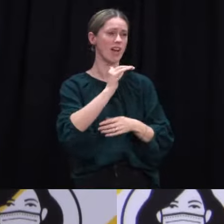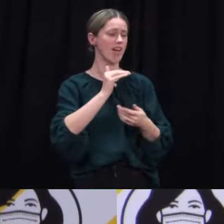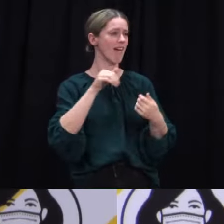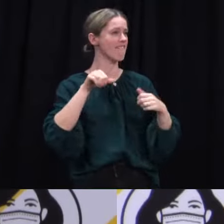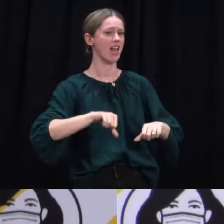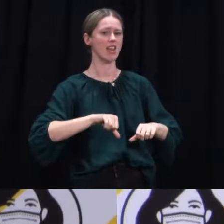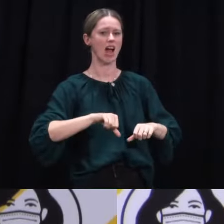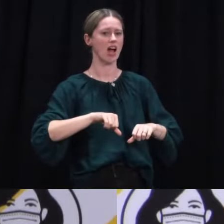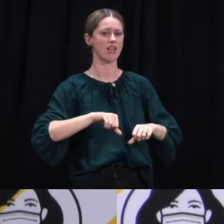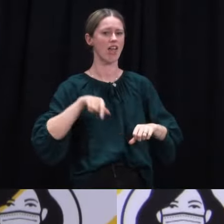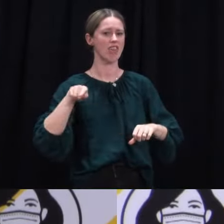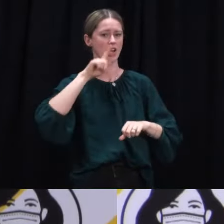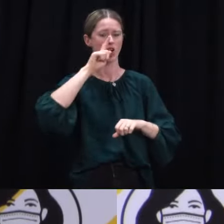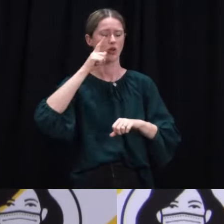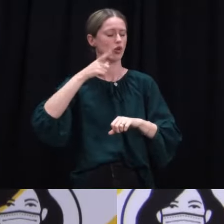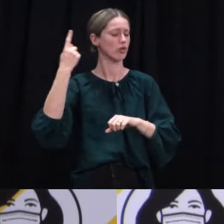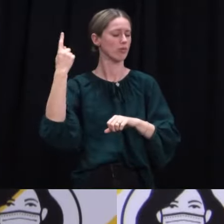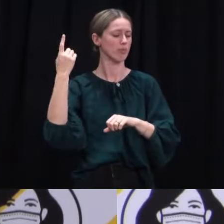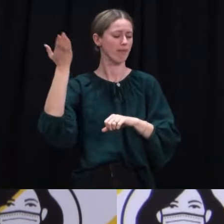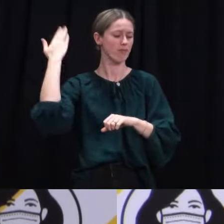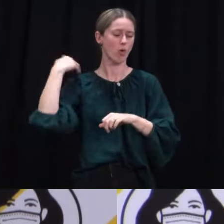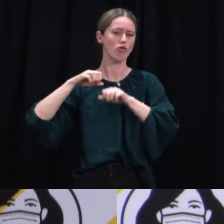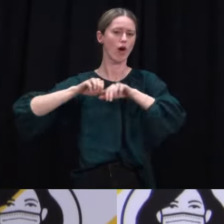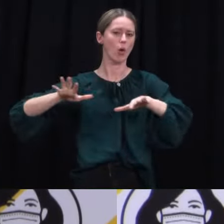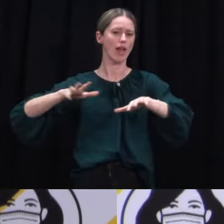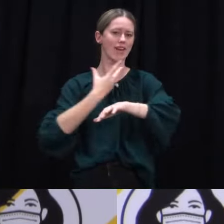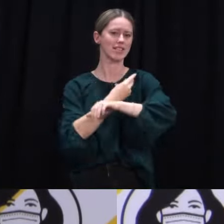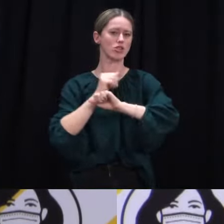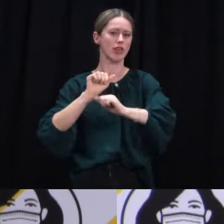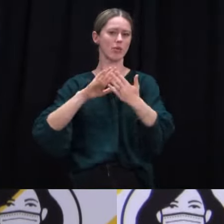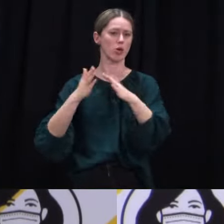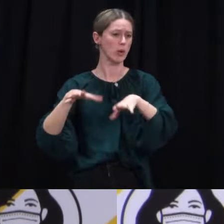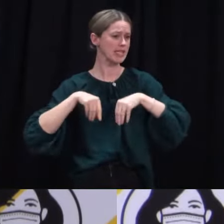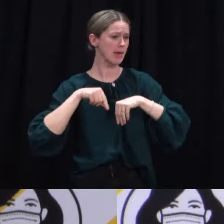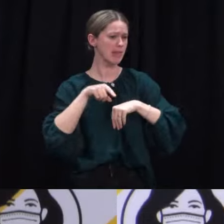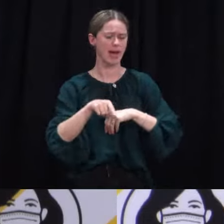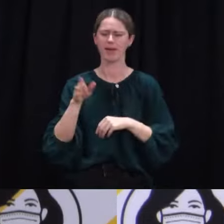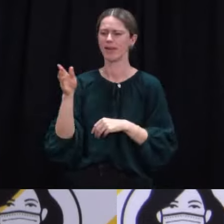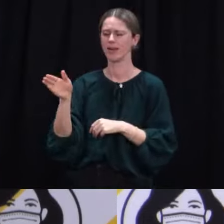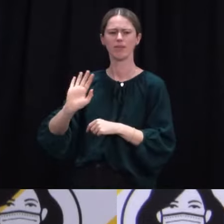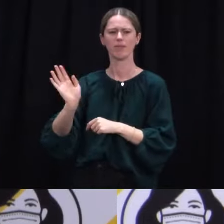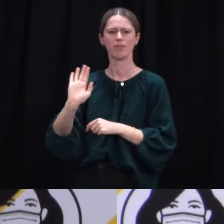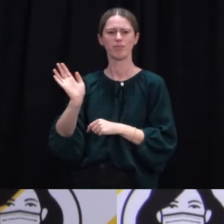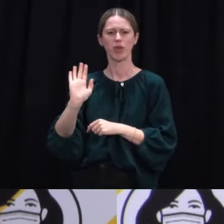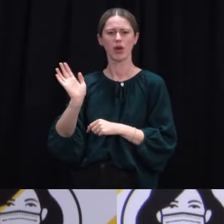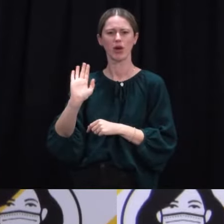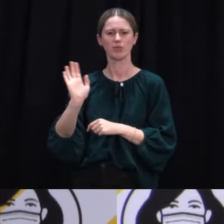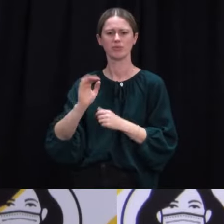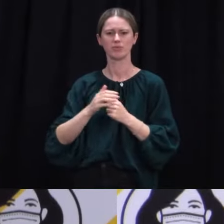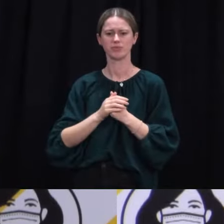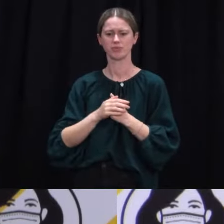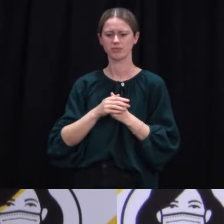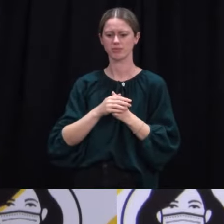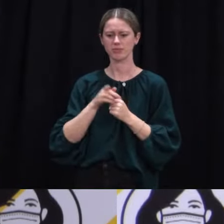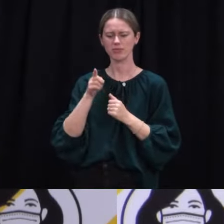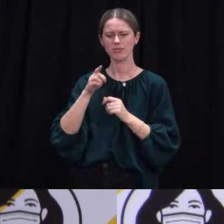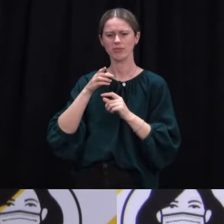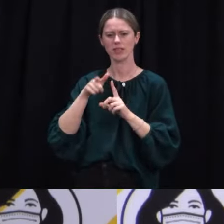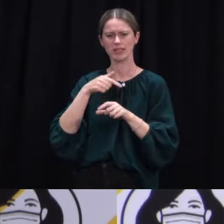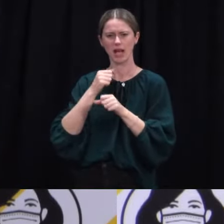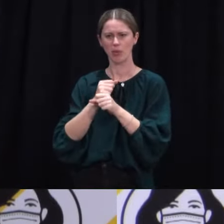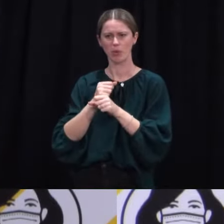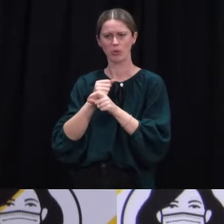to roll out the vaccine to their own communities? No, I don't, because as I said, in some cases, the specific example you mentioned